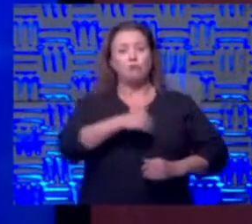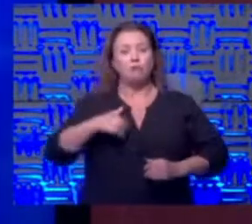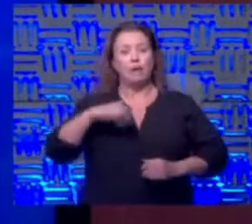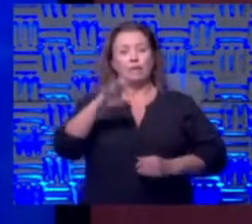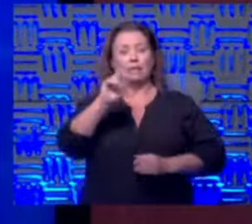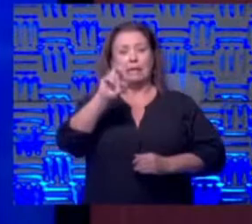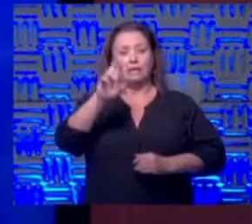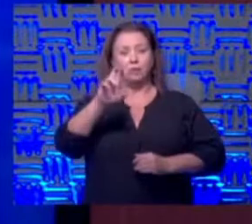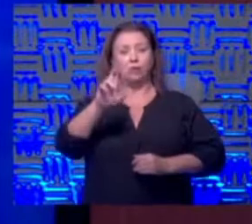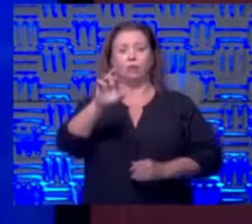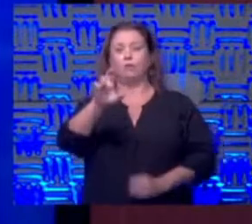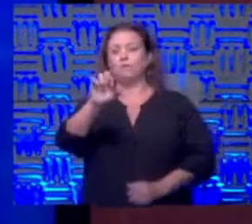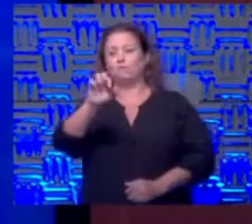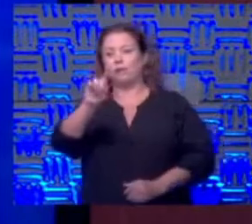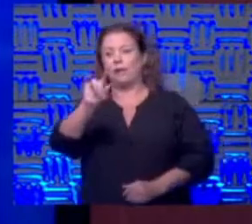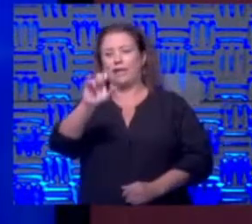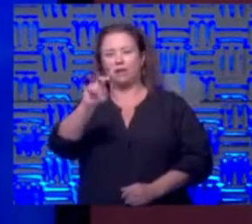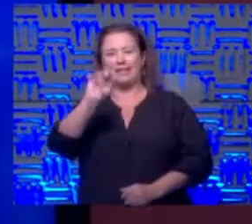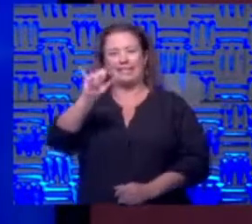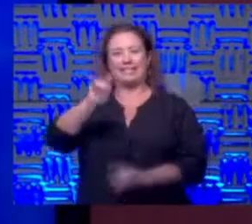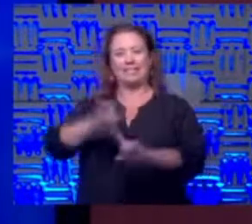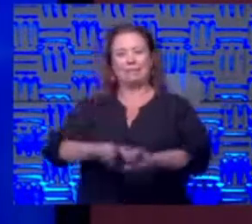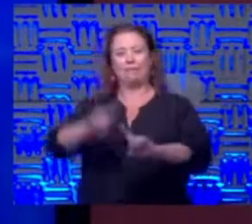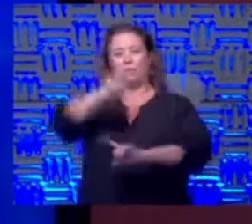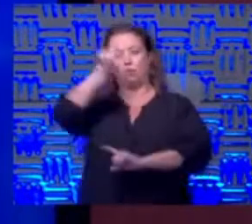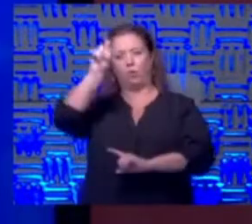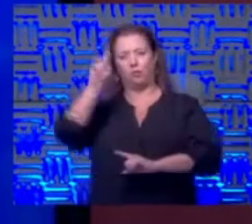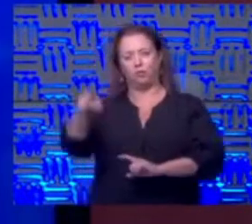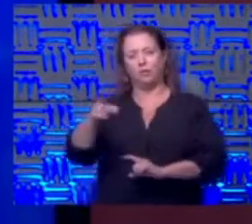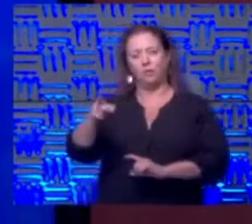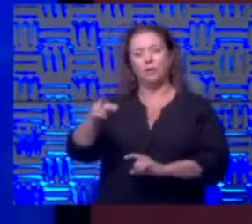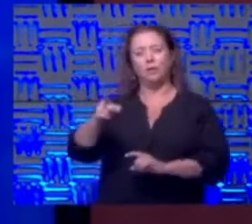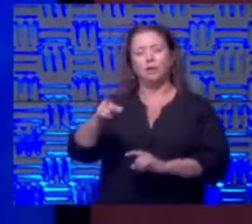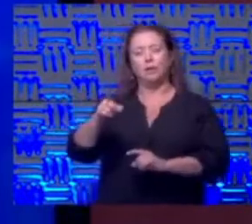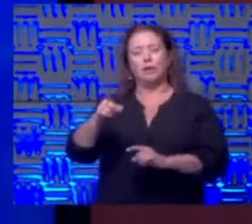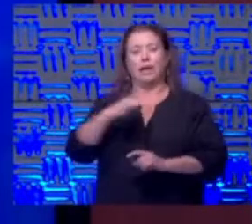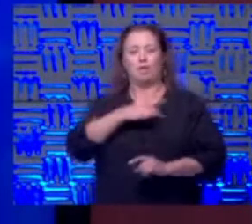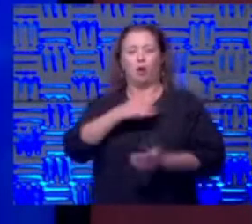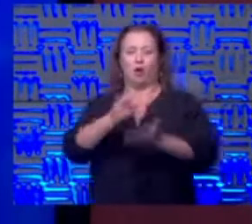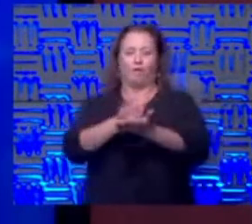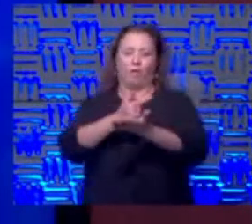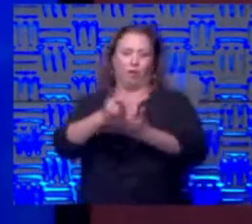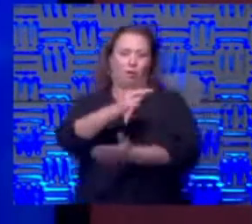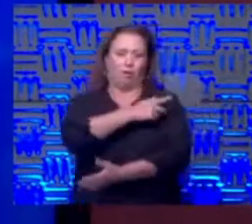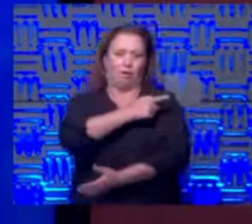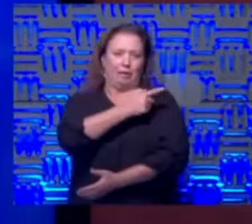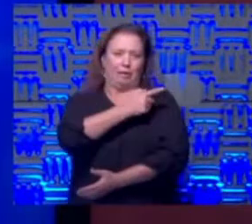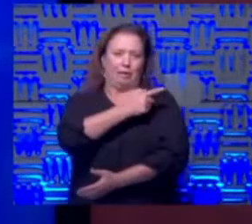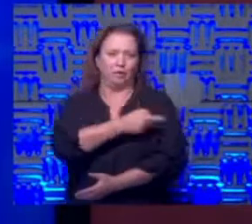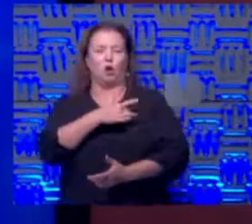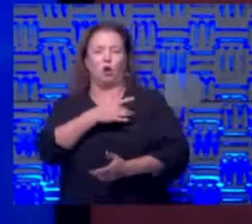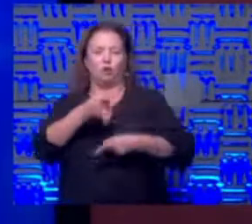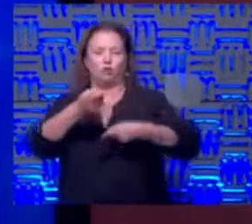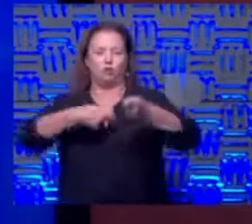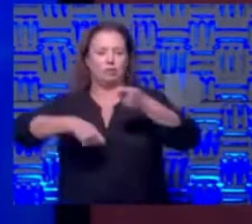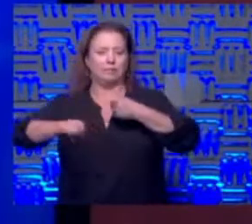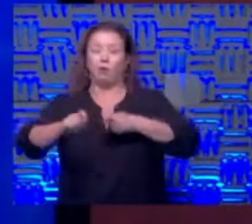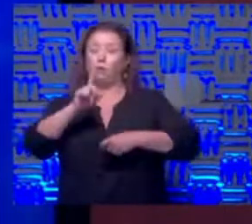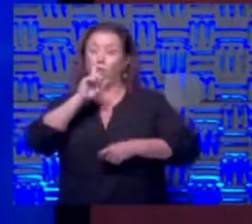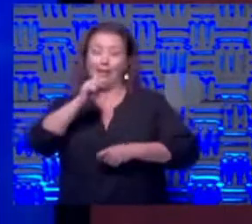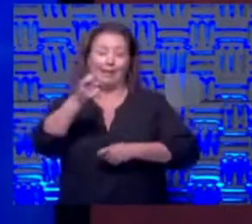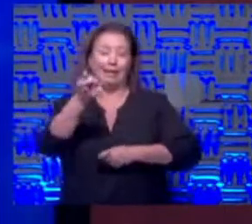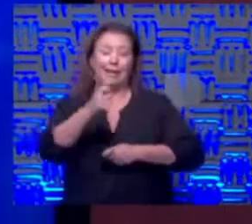or radiation therapy, that's a different question. And so I think it's like, and I think the heart failure patients, that's a different, heart transplant, or any form of